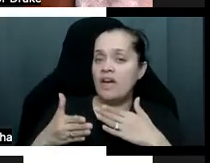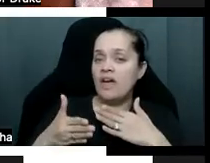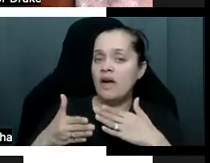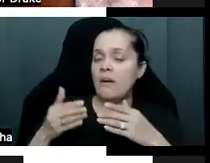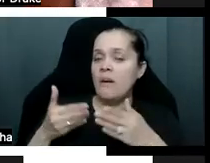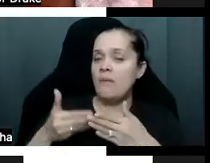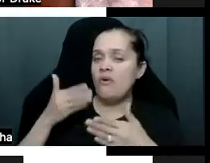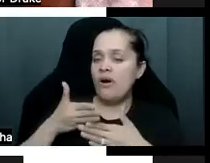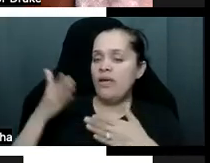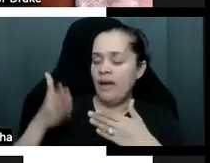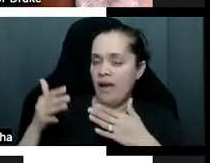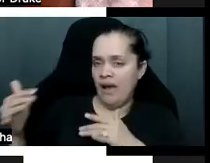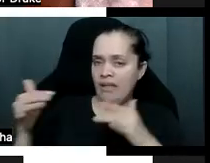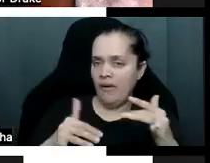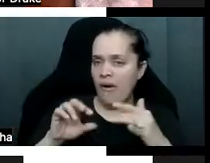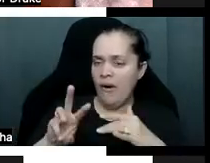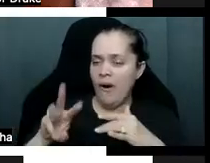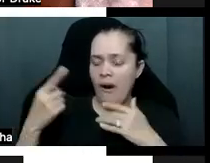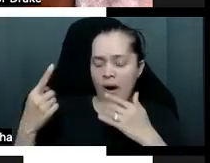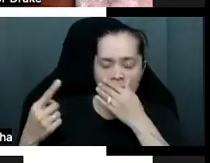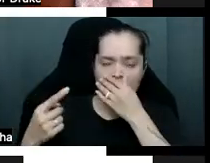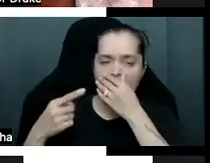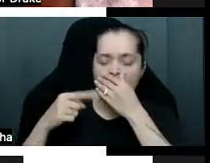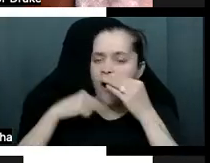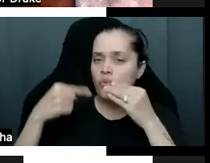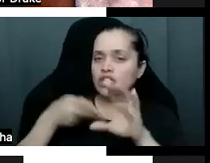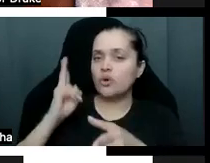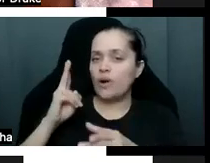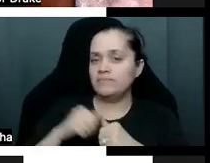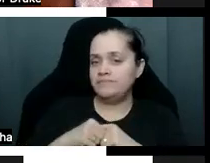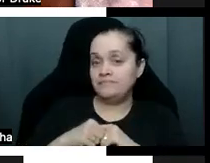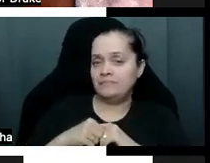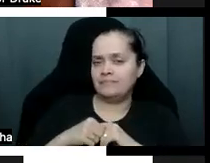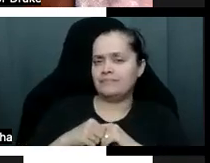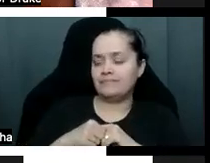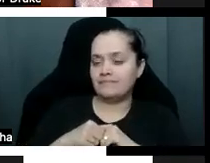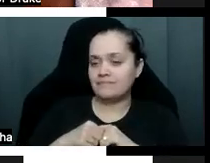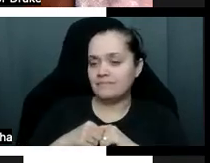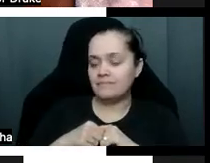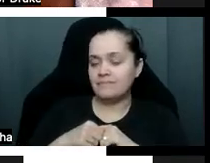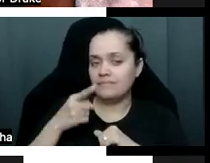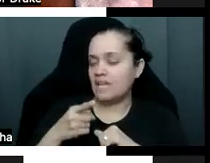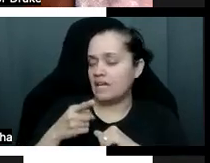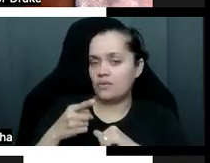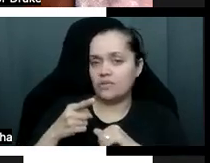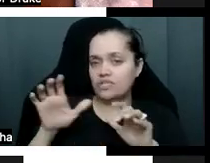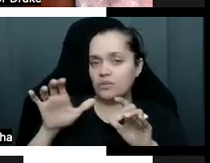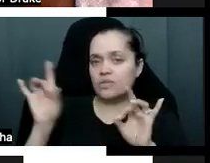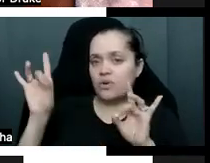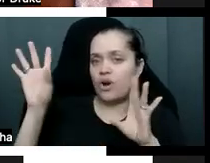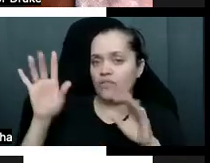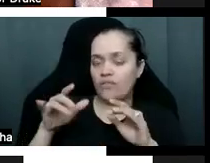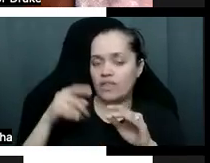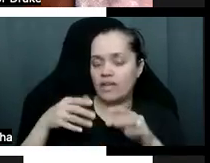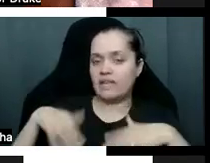but actually before the end of the war, Russia quit. Okay. They were just doing so poorly. They